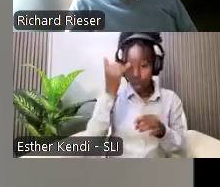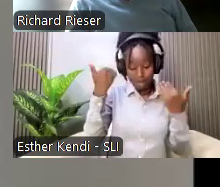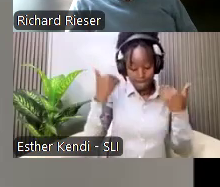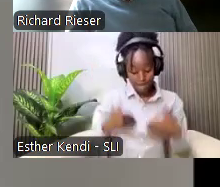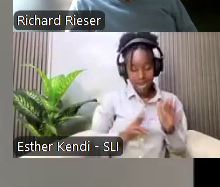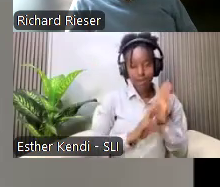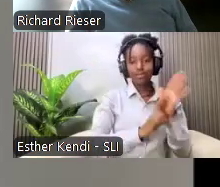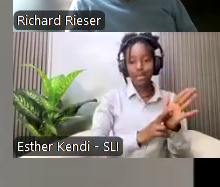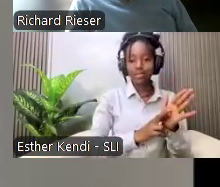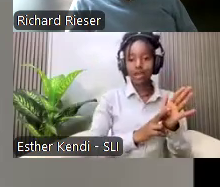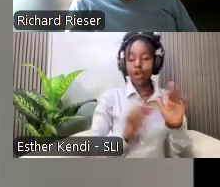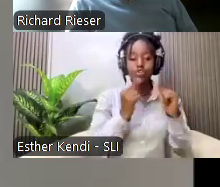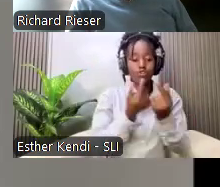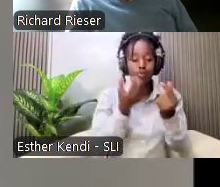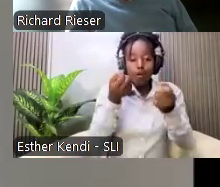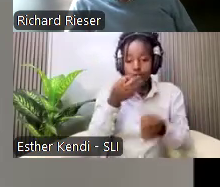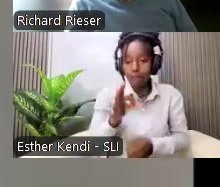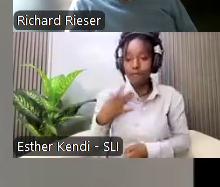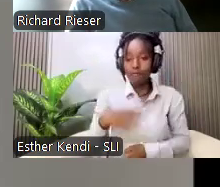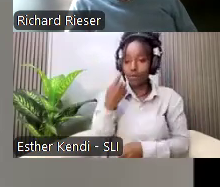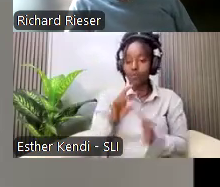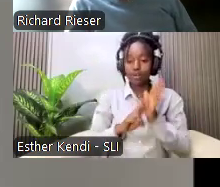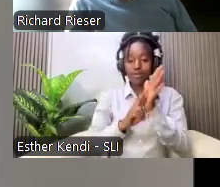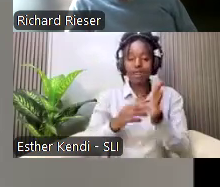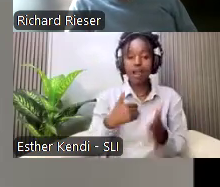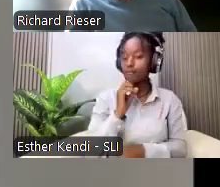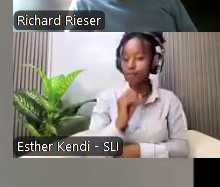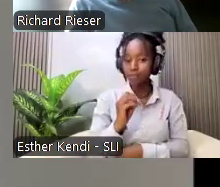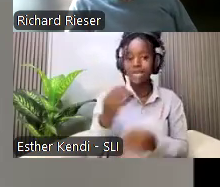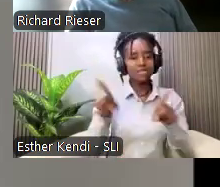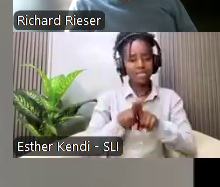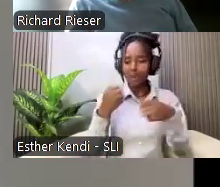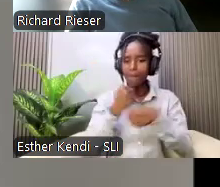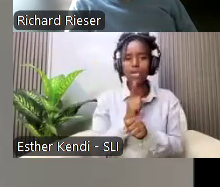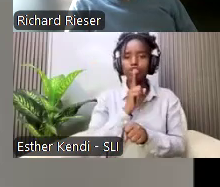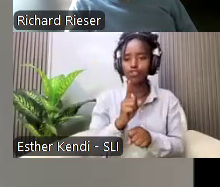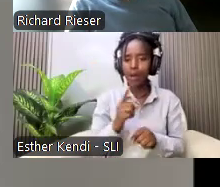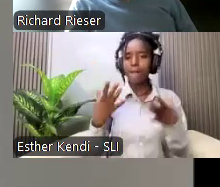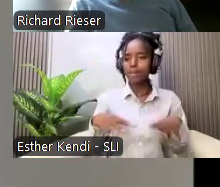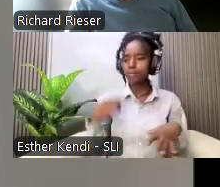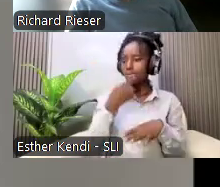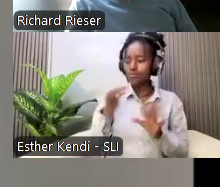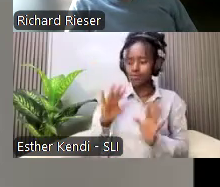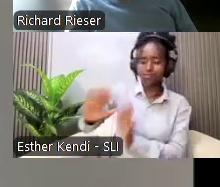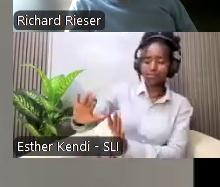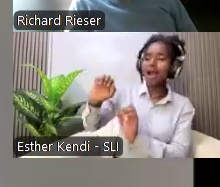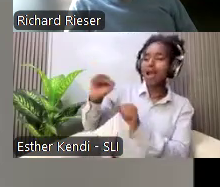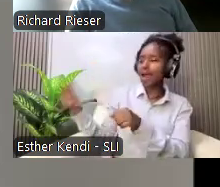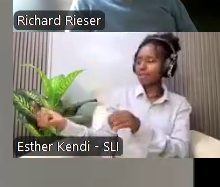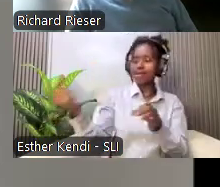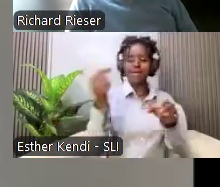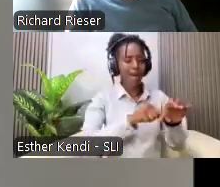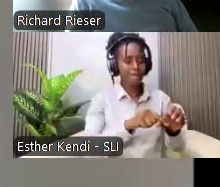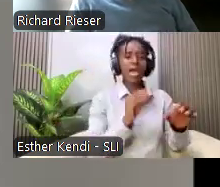underrepresented groups, I'm here to ensure that those who might otherwise be left out are actively included in shaping the